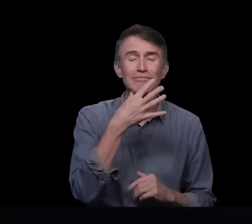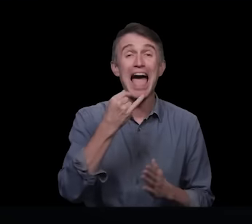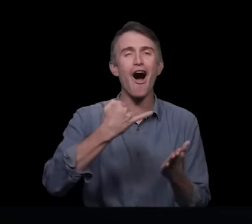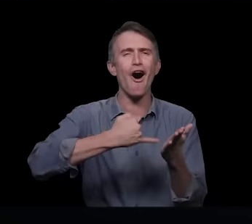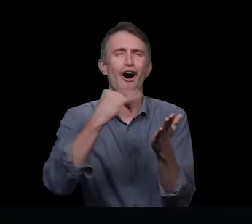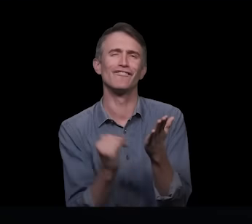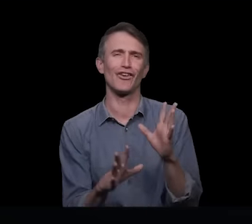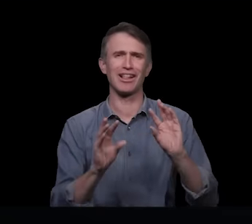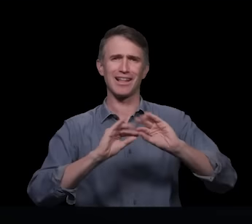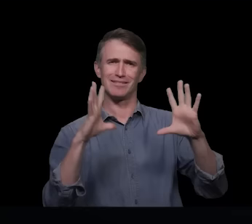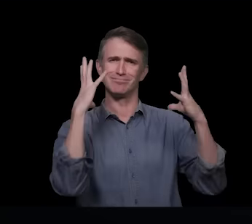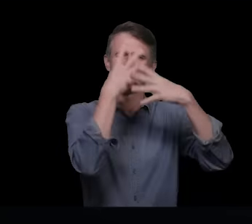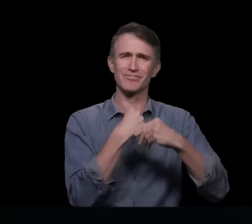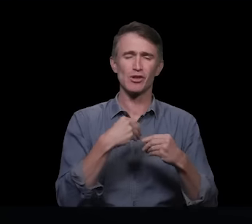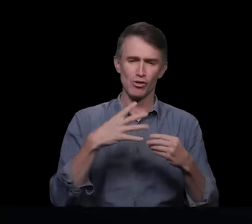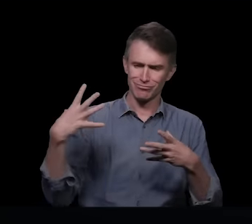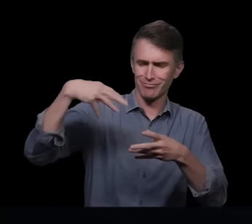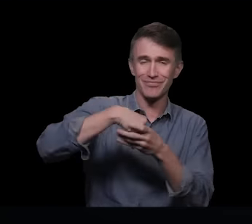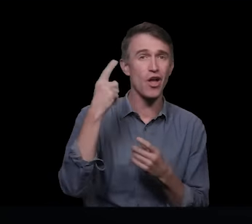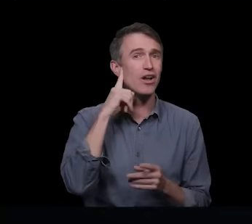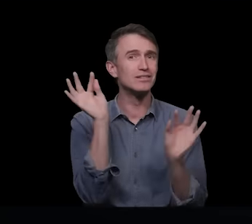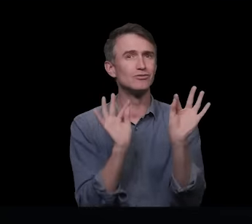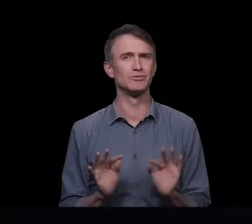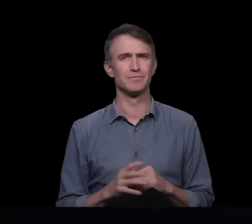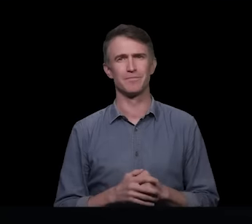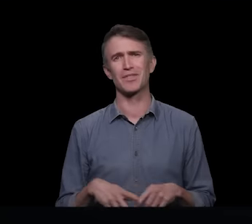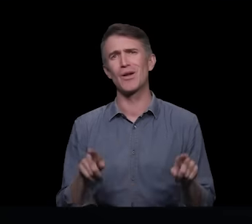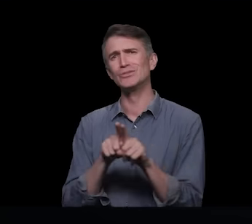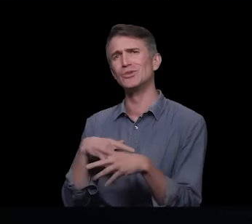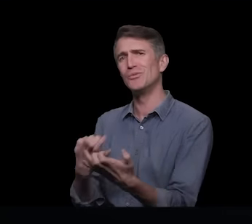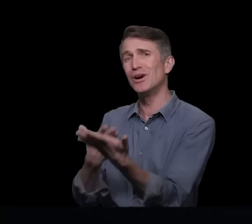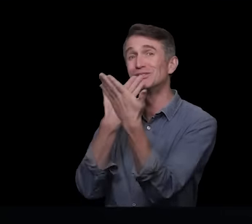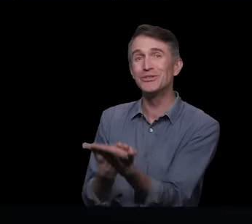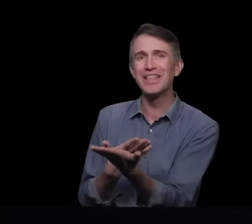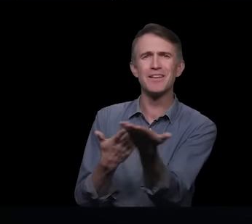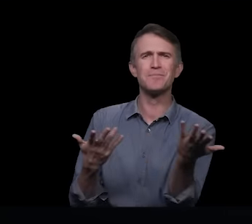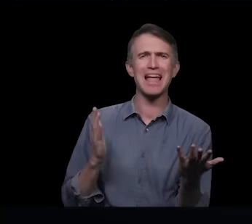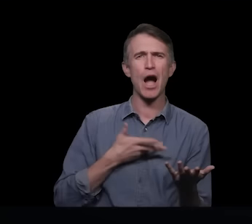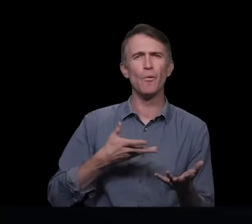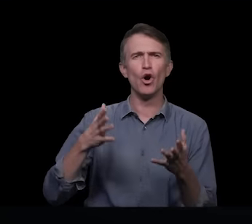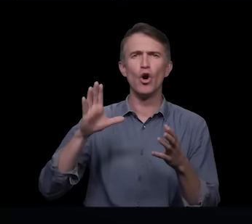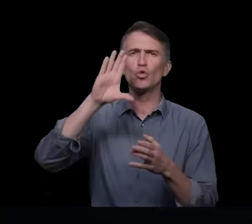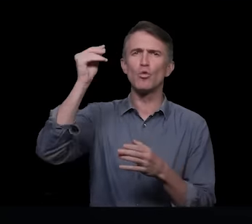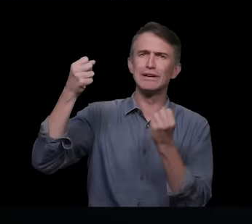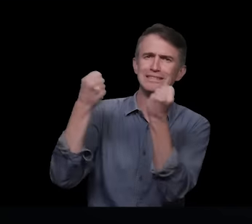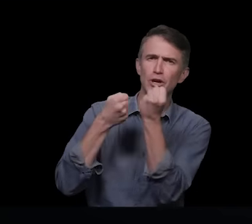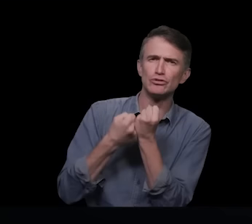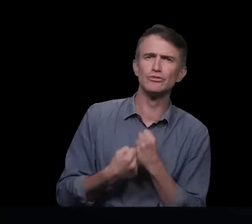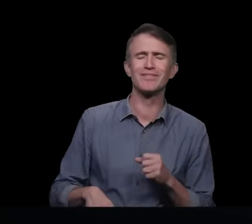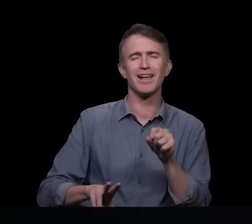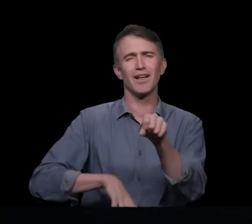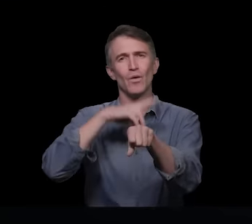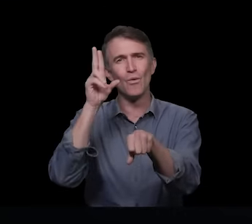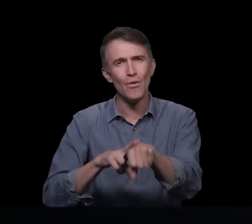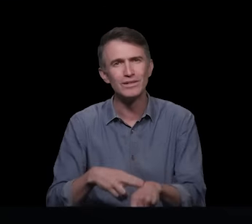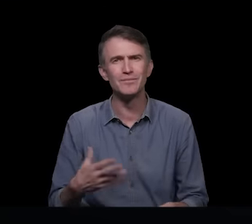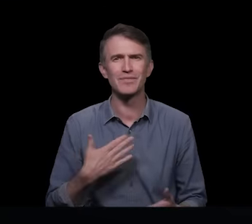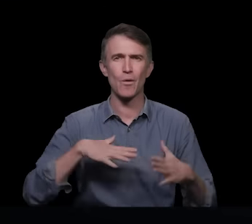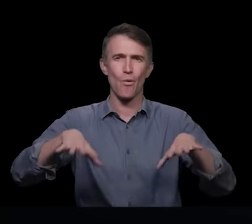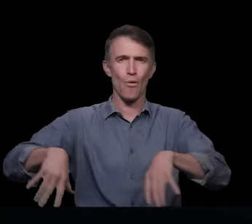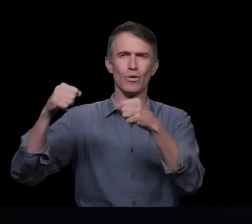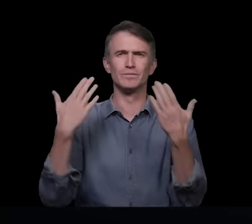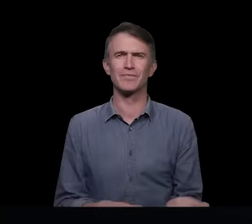and artfully audio description can be done. And we also want to thank our corporate sponsors and, of course, our